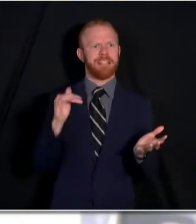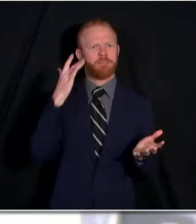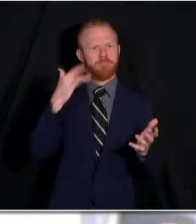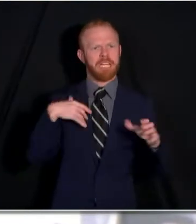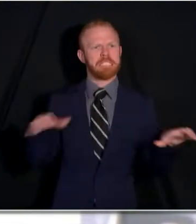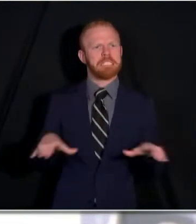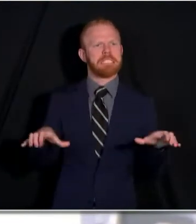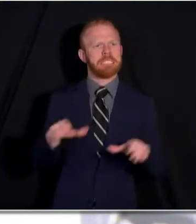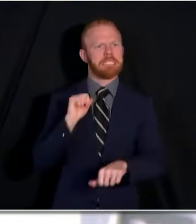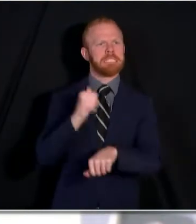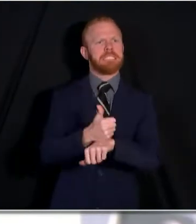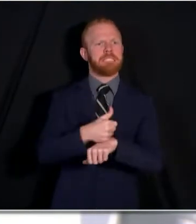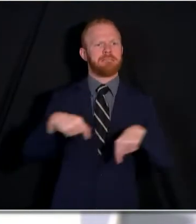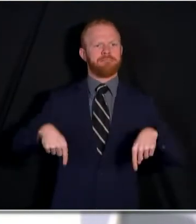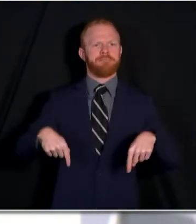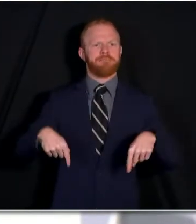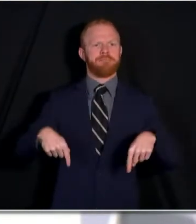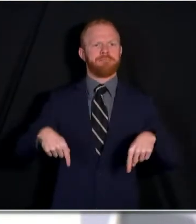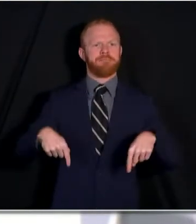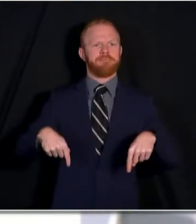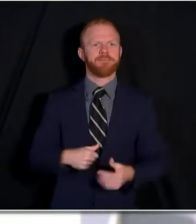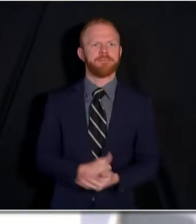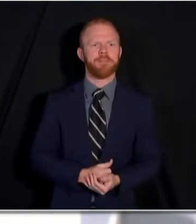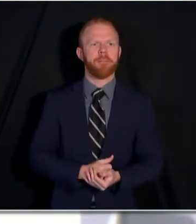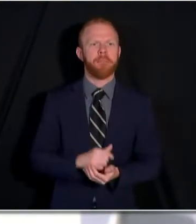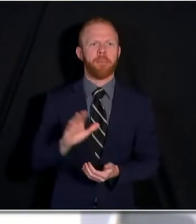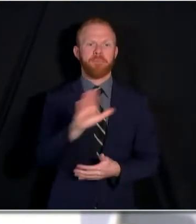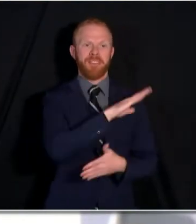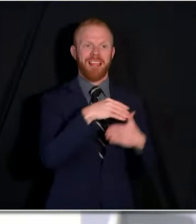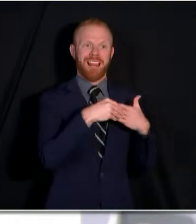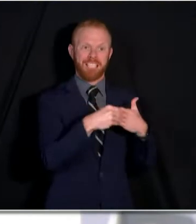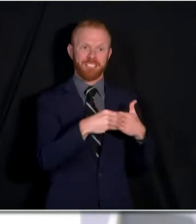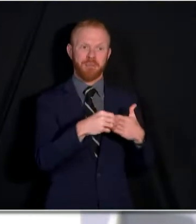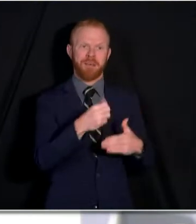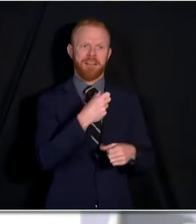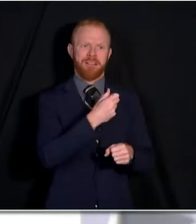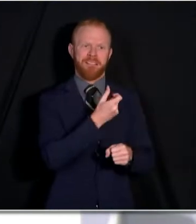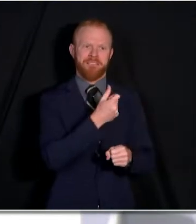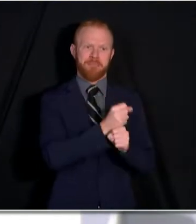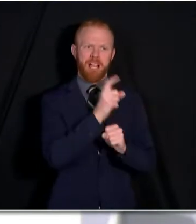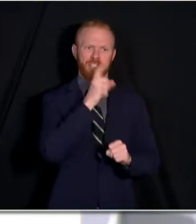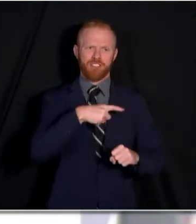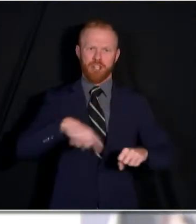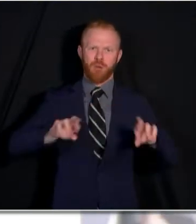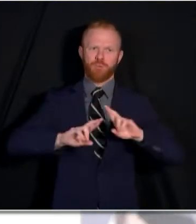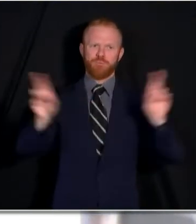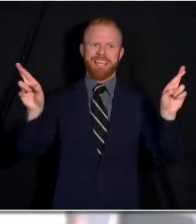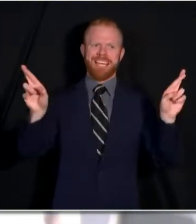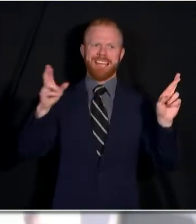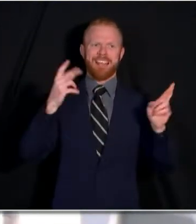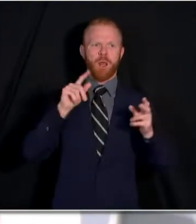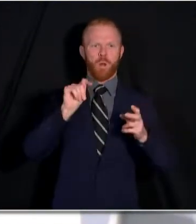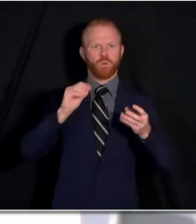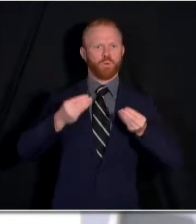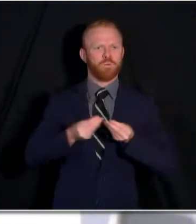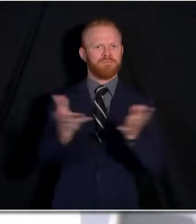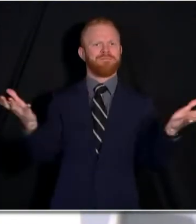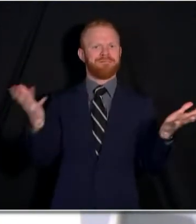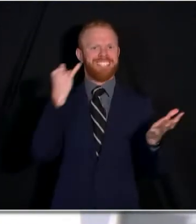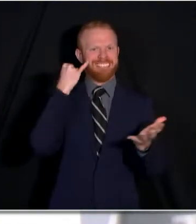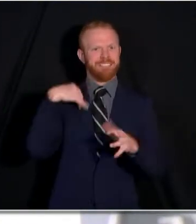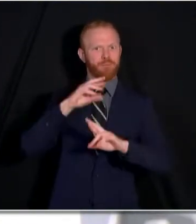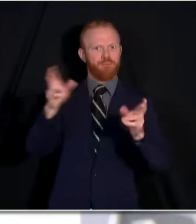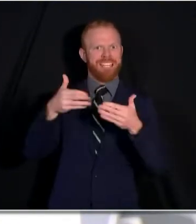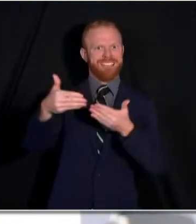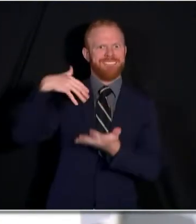important, their leadership here in LA, his leadership, Dodger Stadium and elsewhere, that we're building out that